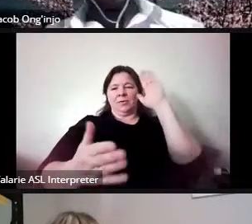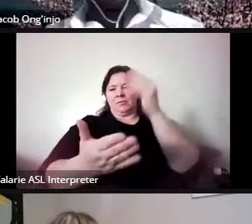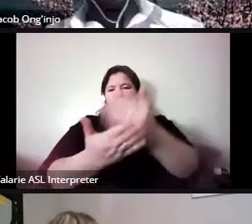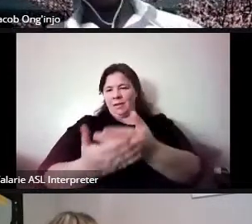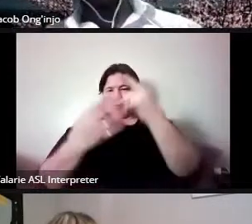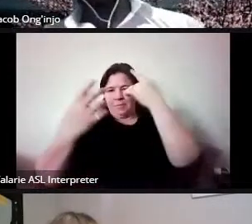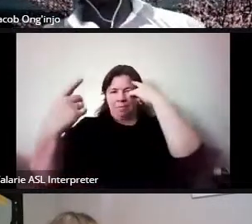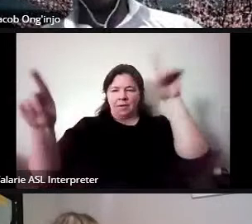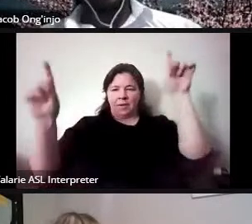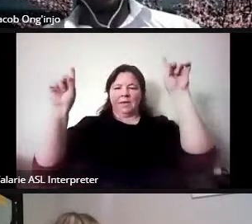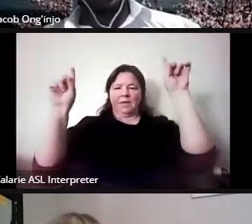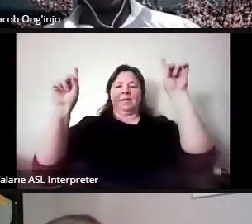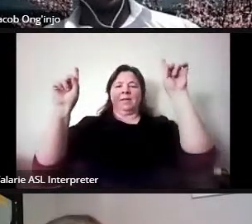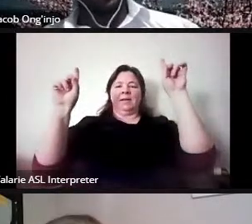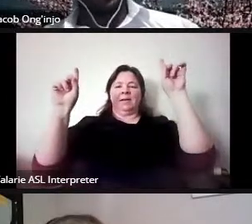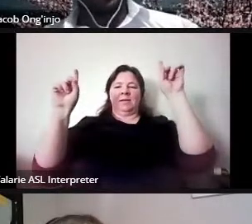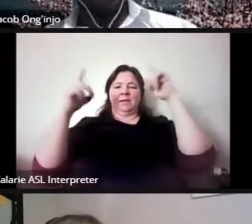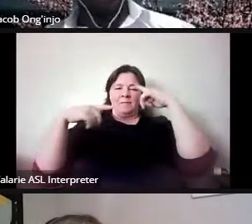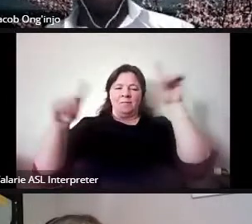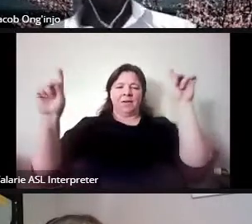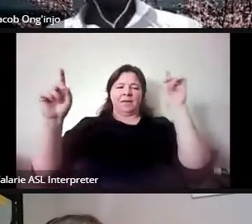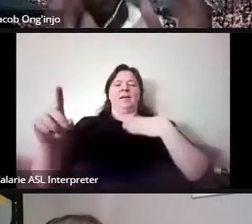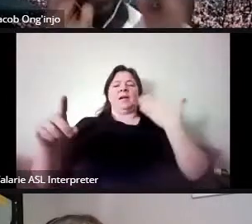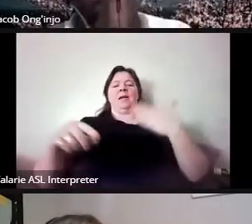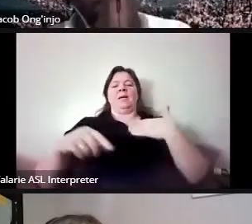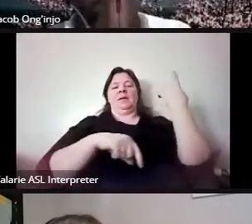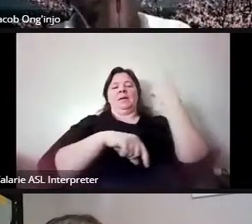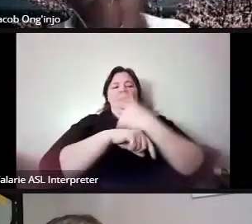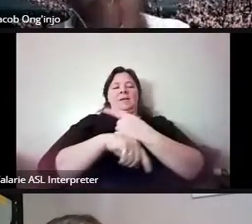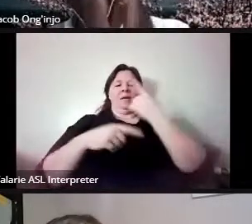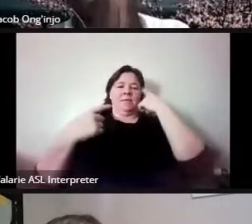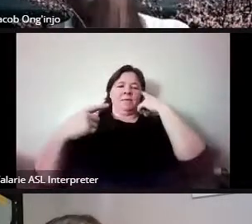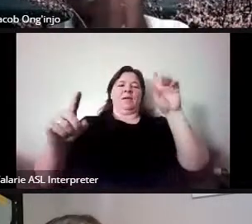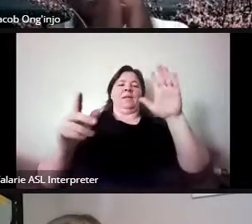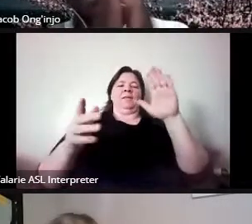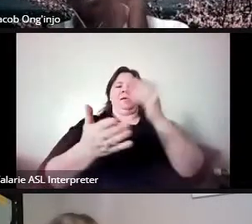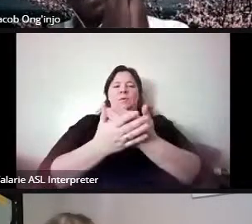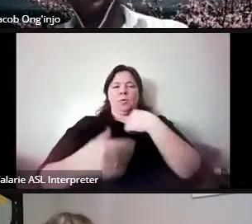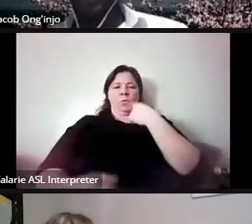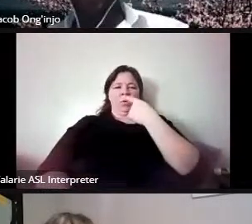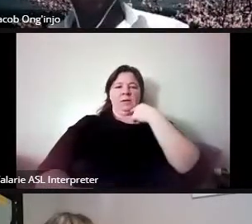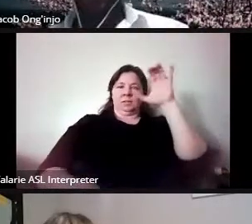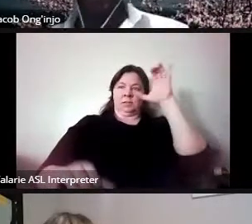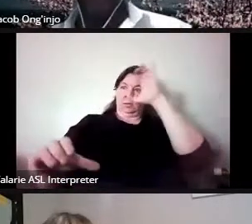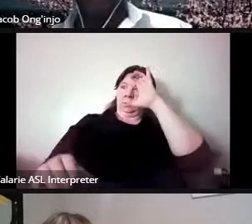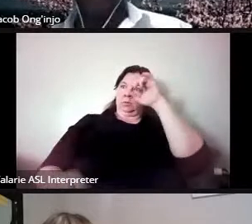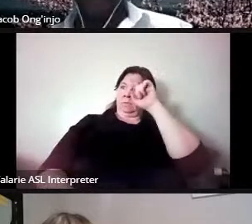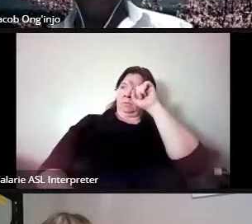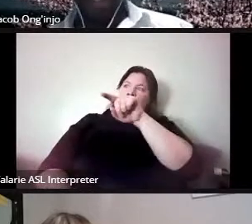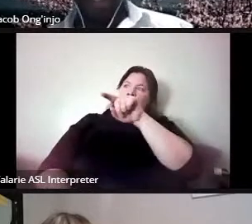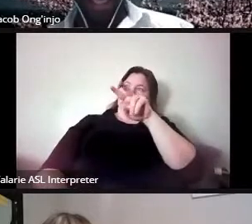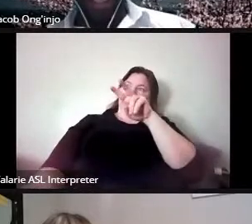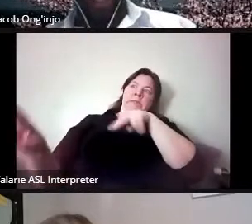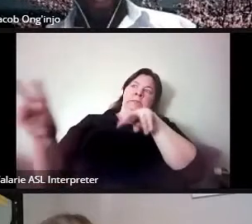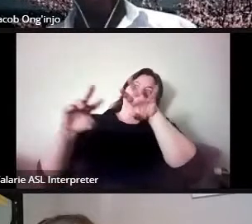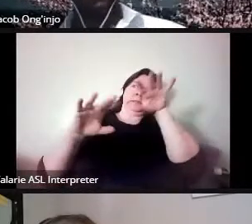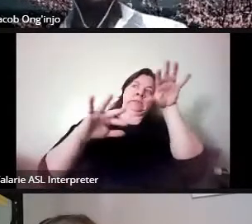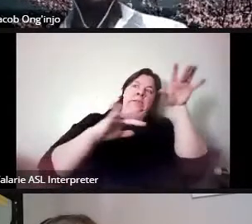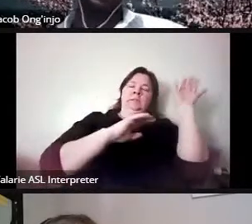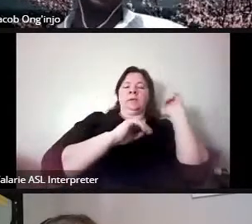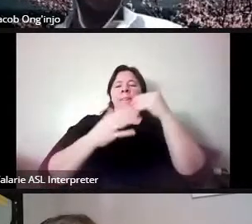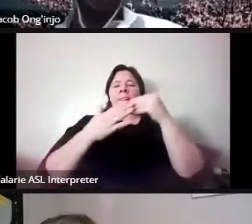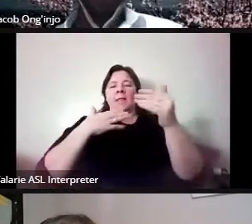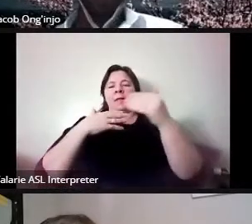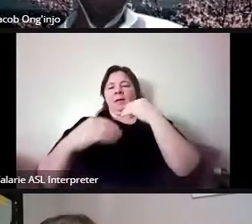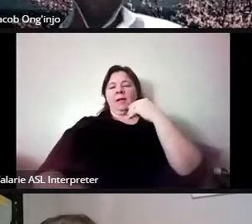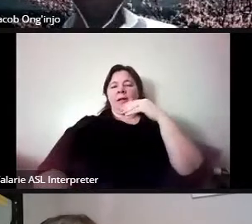There he is. Finally. Happy days. Welcome. Finally, I made it. We sent a search party out for you. Yes. Thanks. Yeah. When